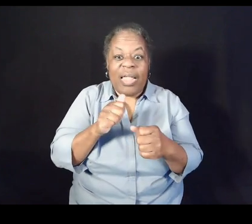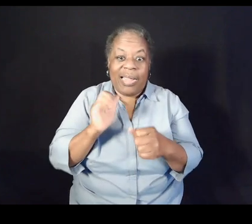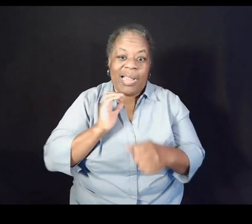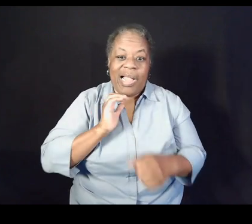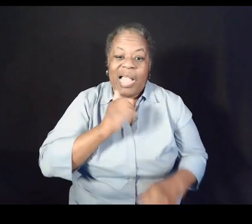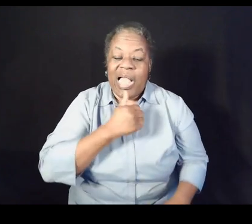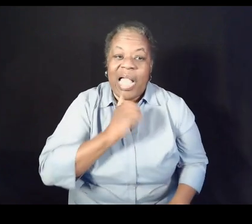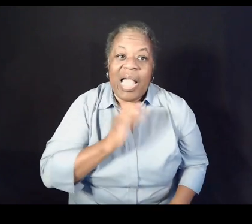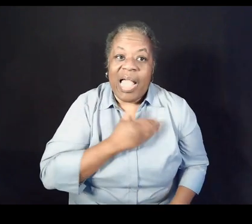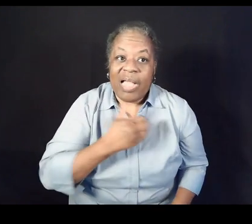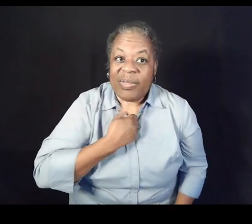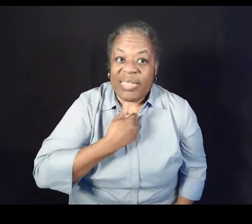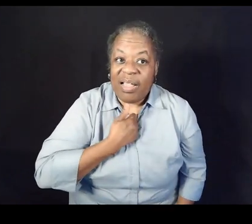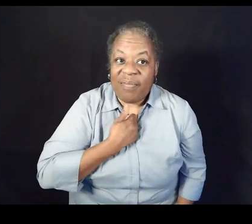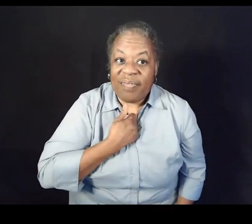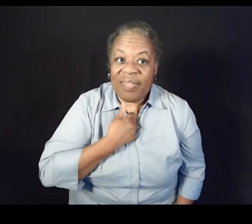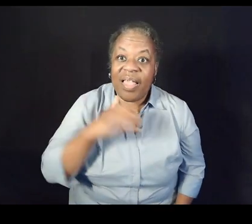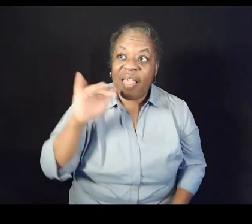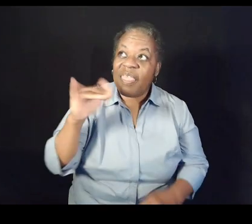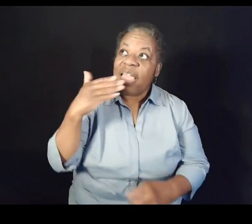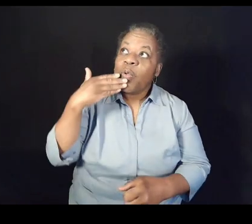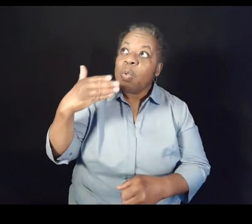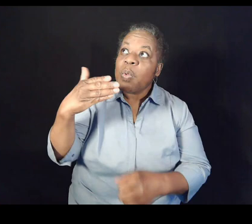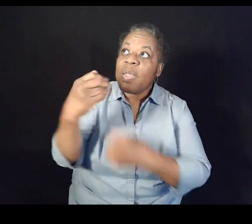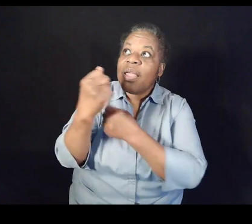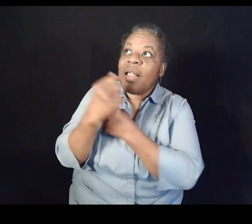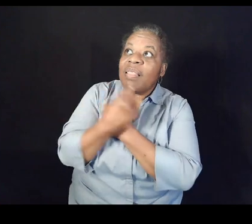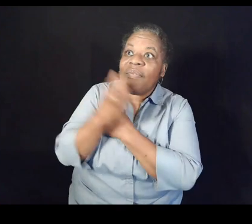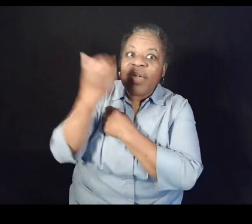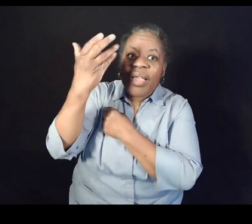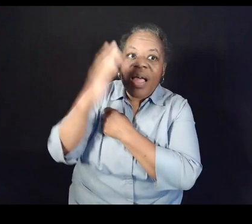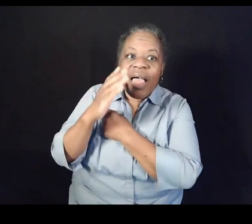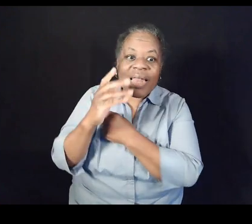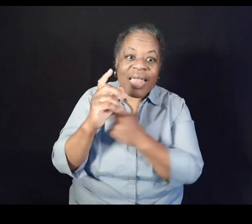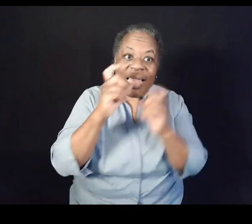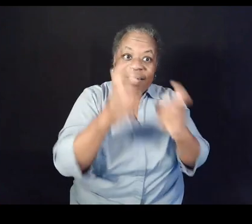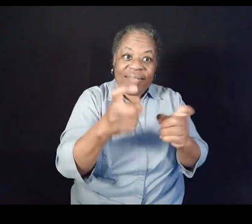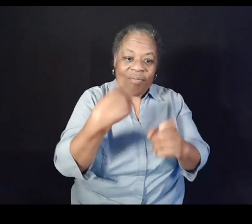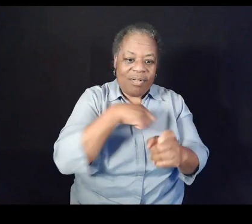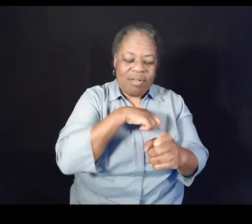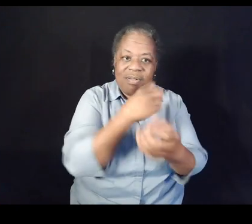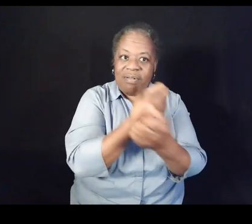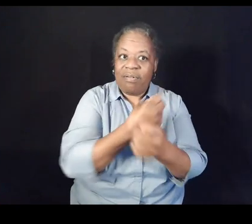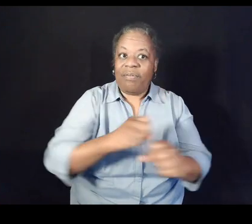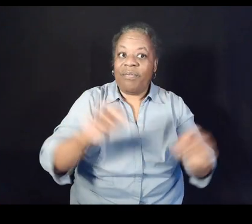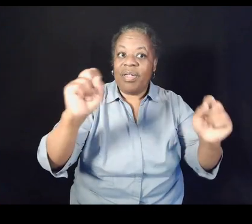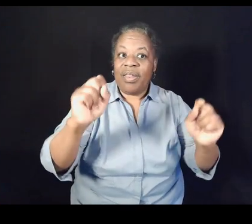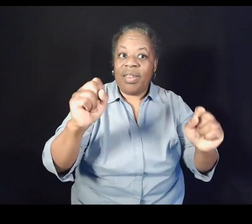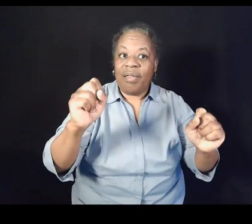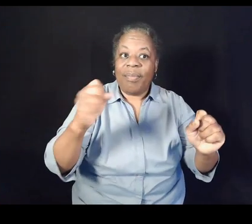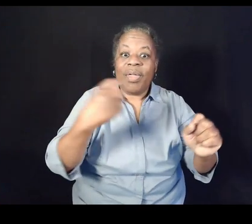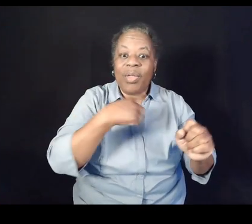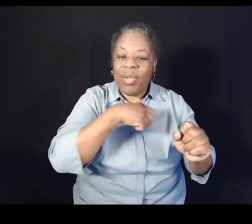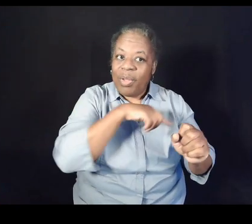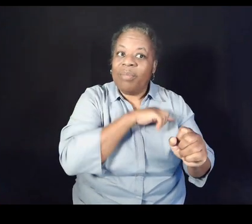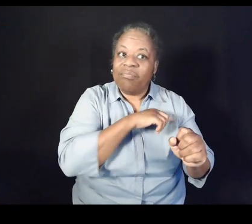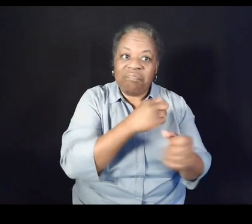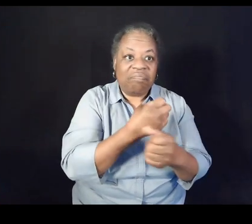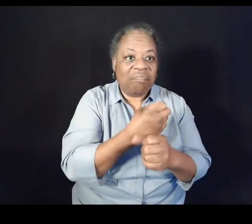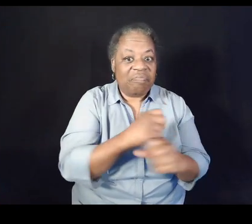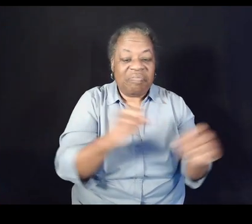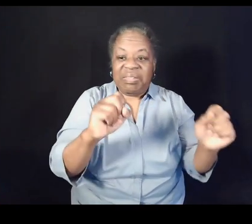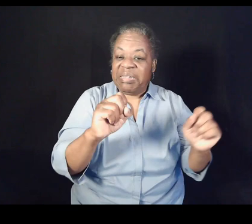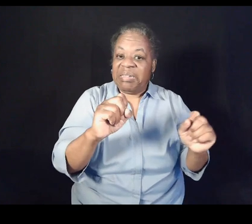That good and loving God has granted us freedom, and we have exercised that freedom